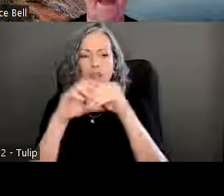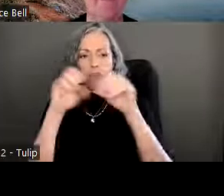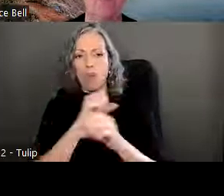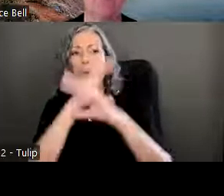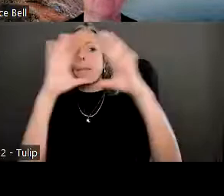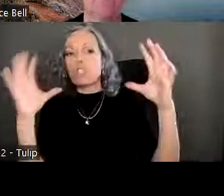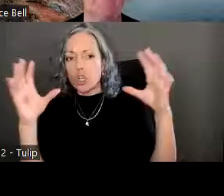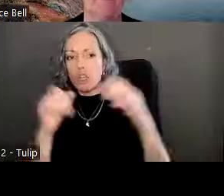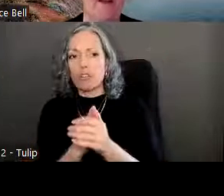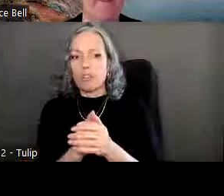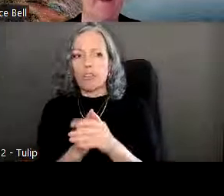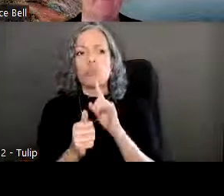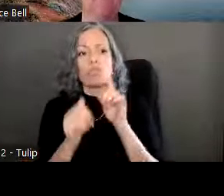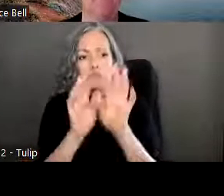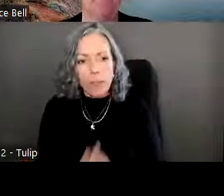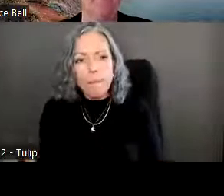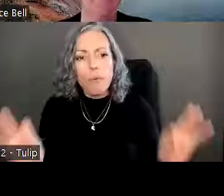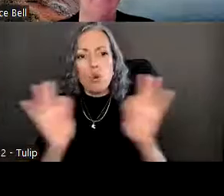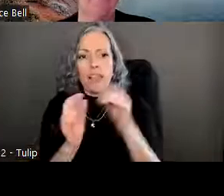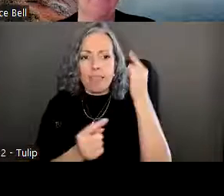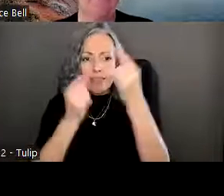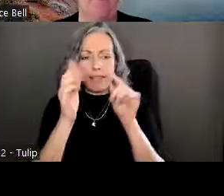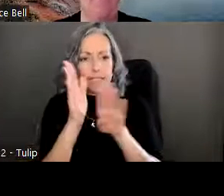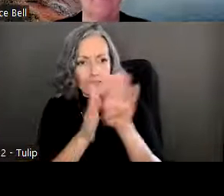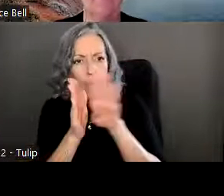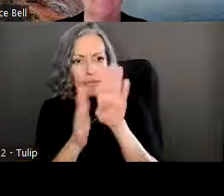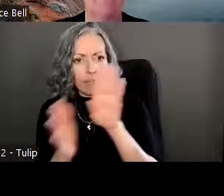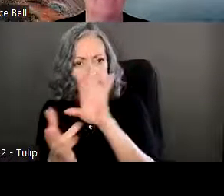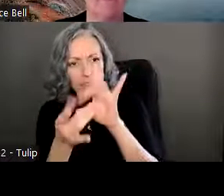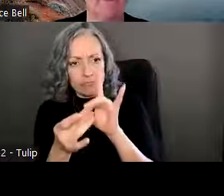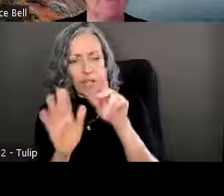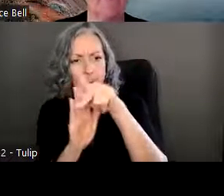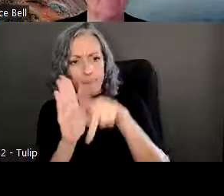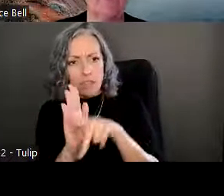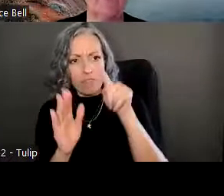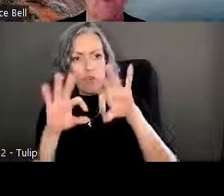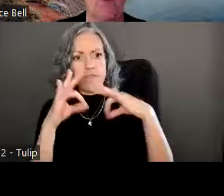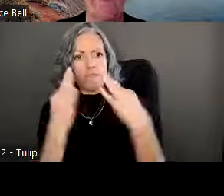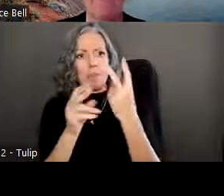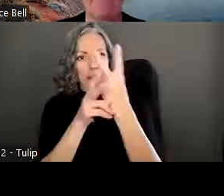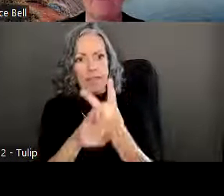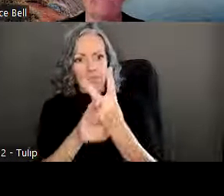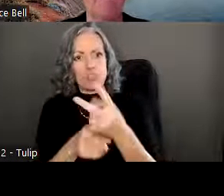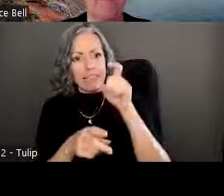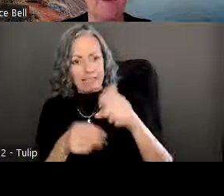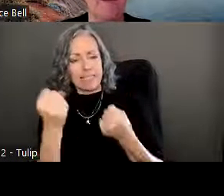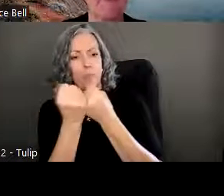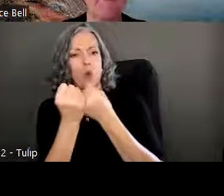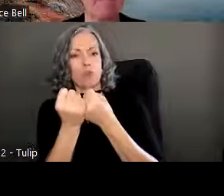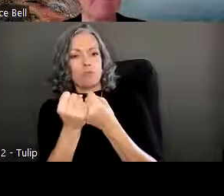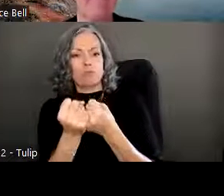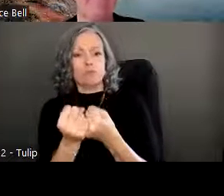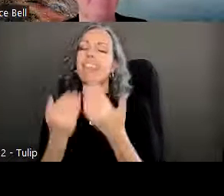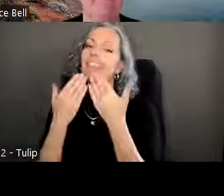important adjunct when we're starting to think about developing interventions and policy for family caregivers who need support. Thank you very